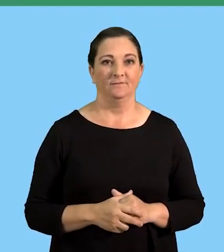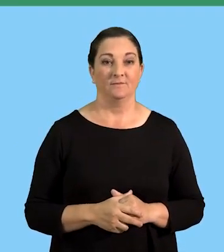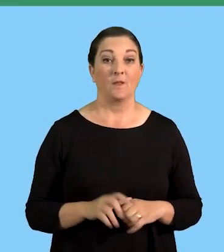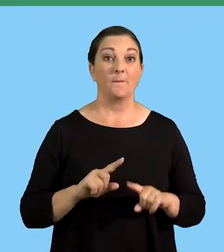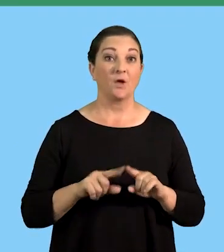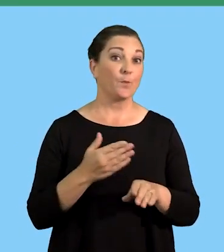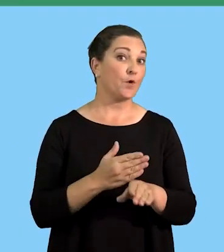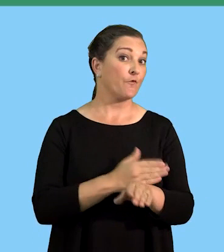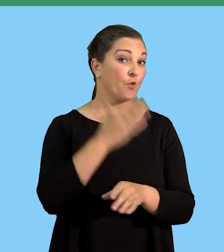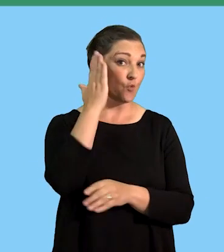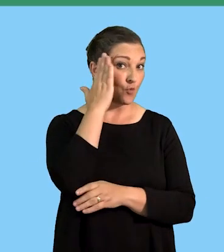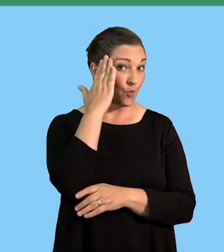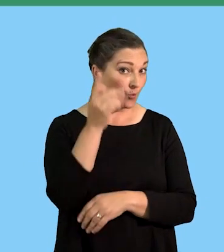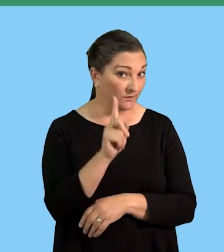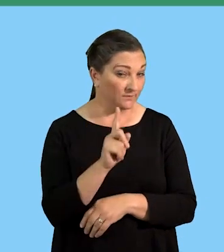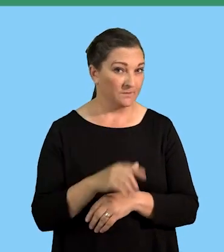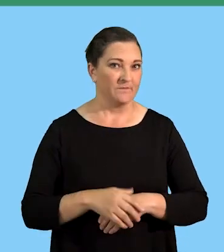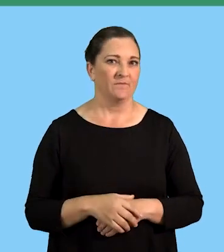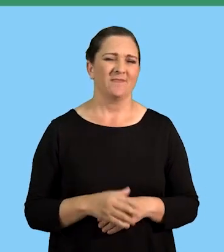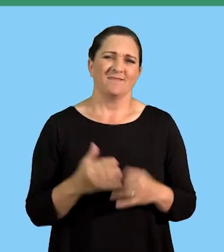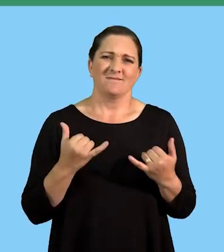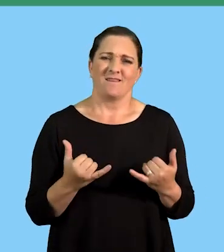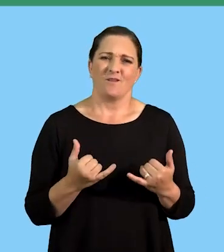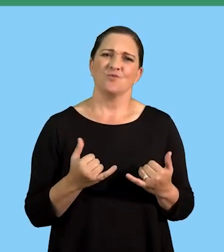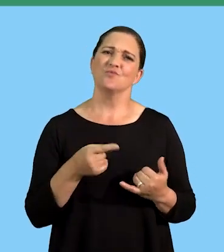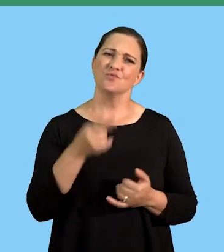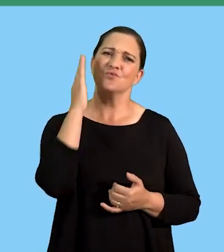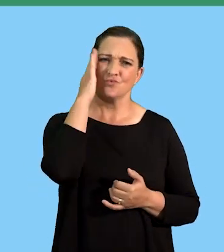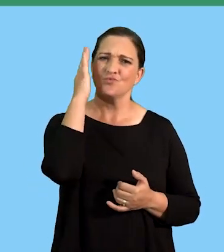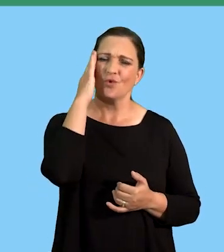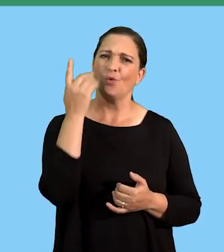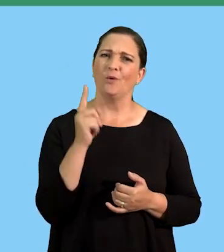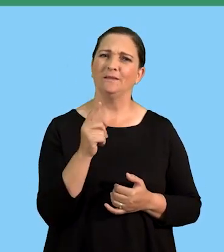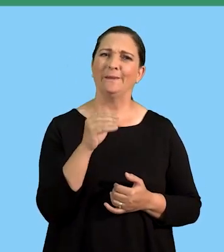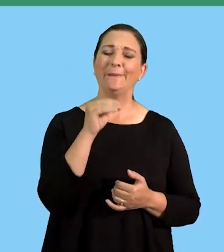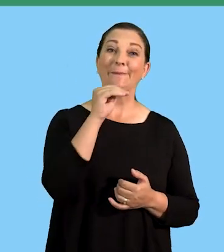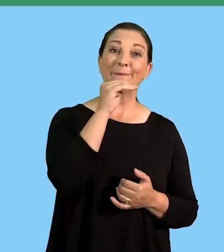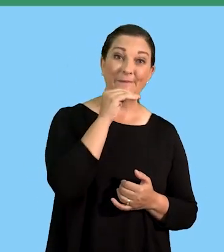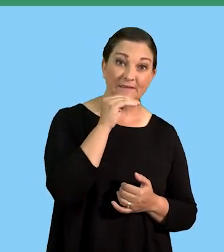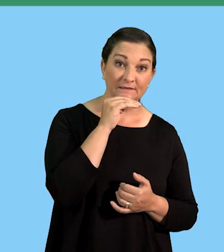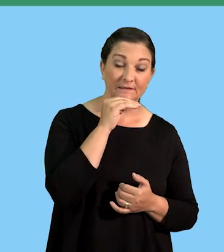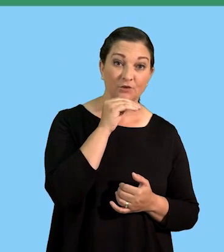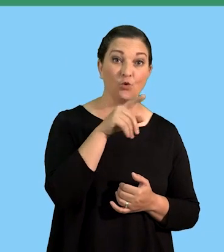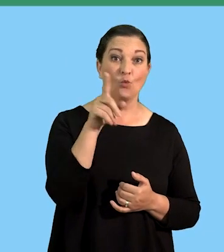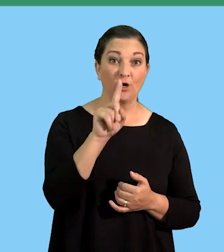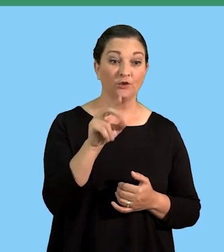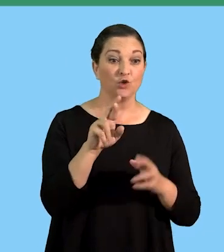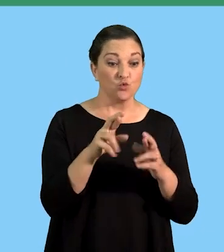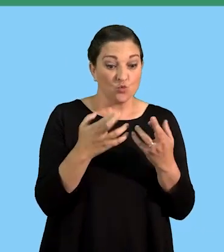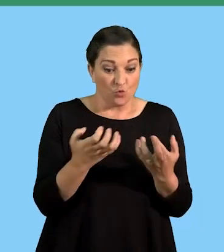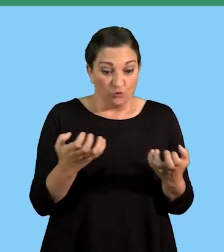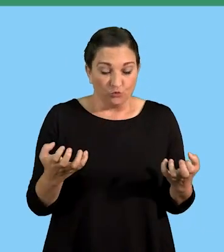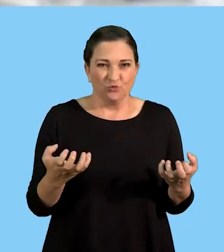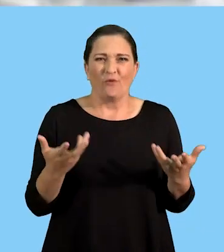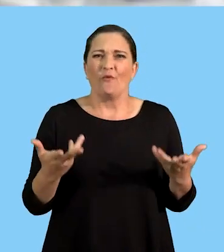The pre-knowledge is that you must by now know the meaning of what the human resource